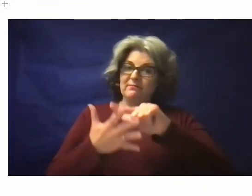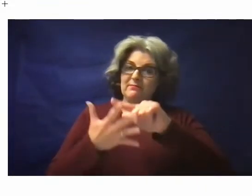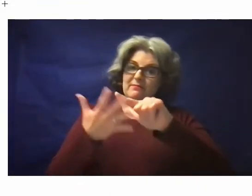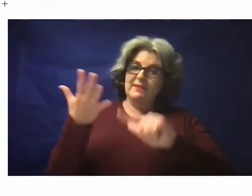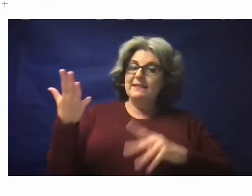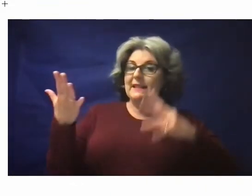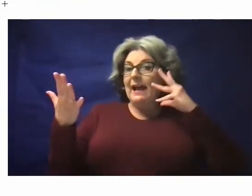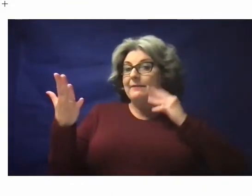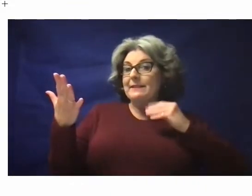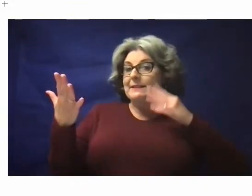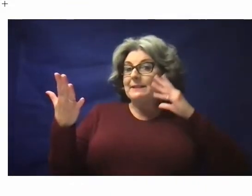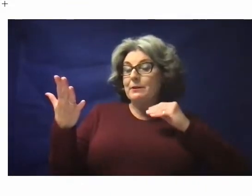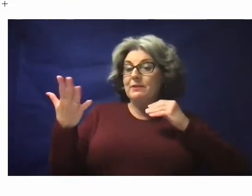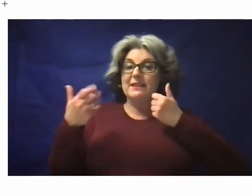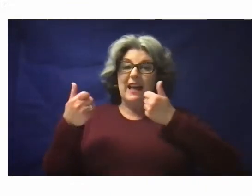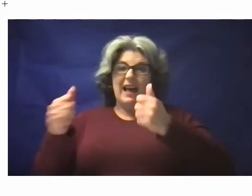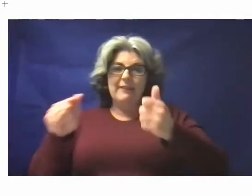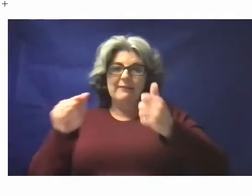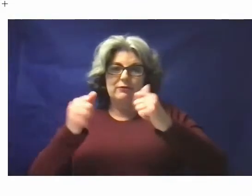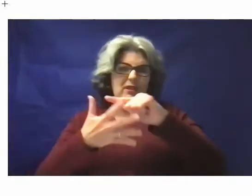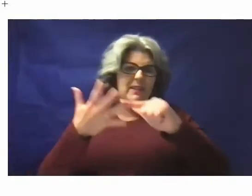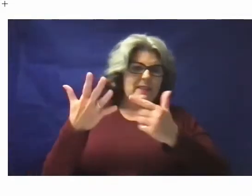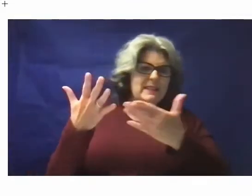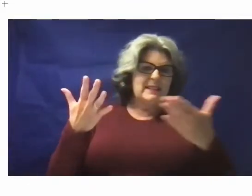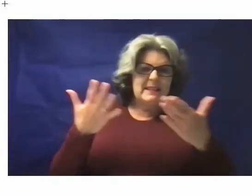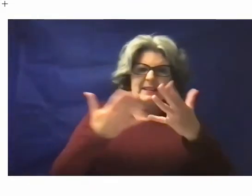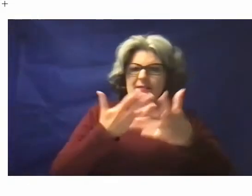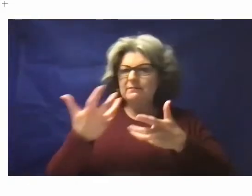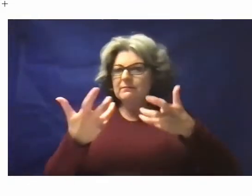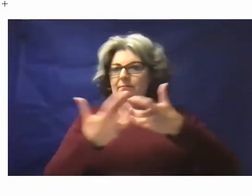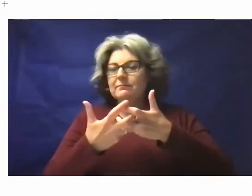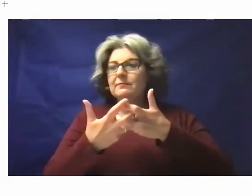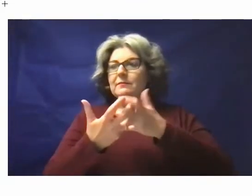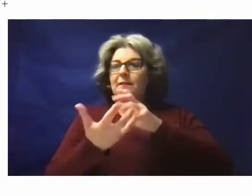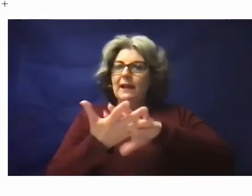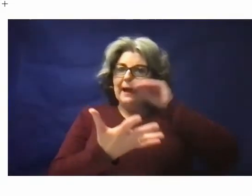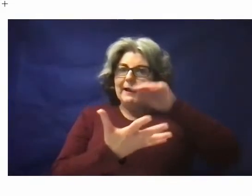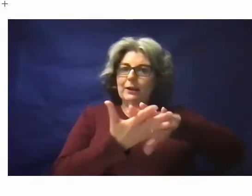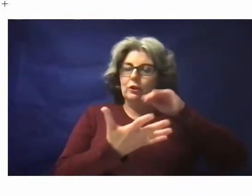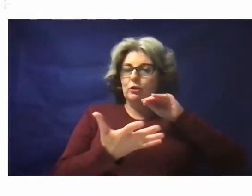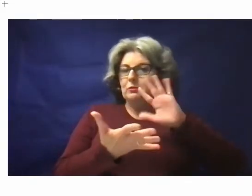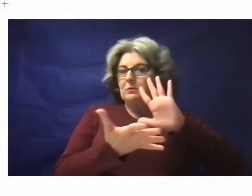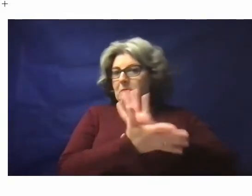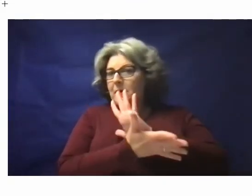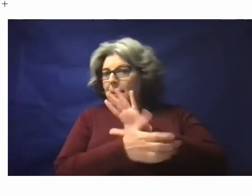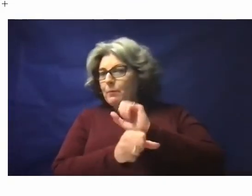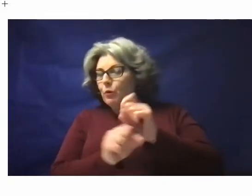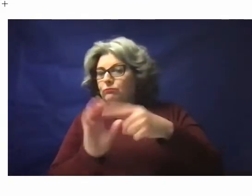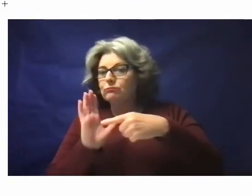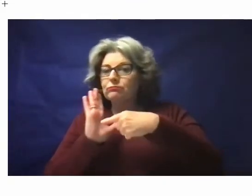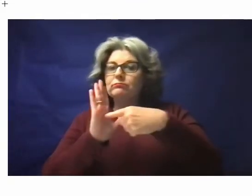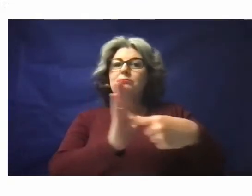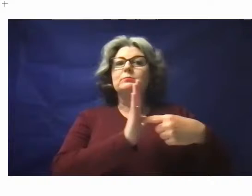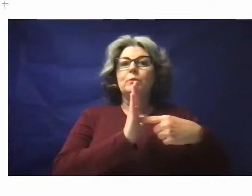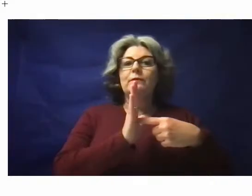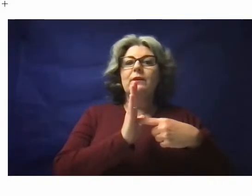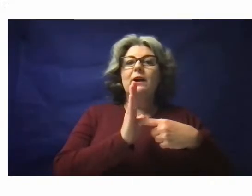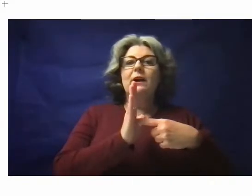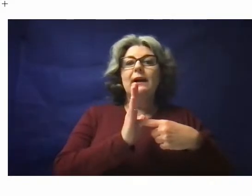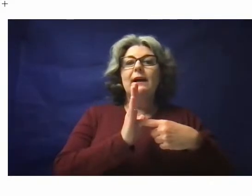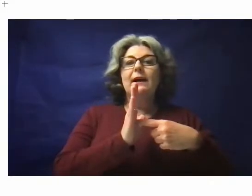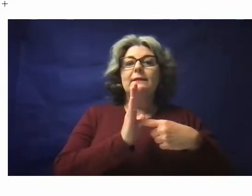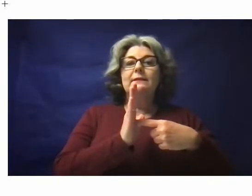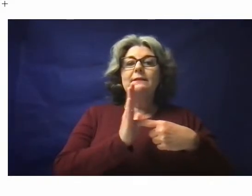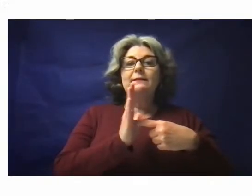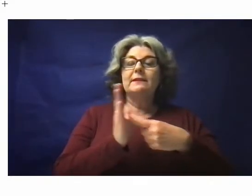things I've tried. Are there pieces in there that I can take out as documentation that would kind of provide a little bit of almost a binder to say, this is who